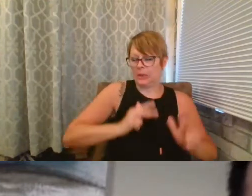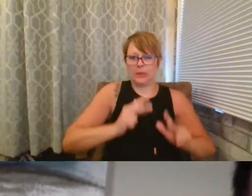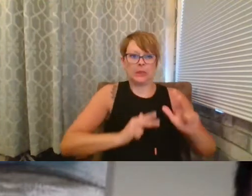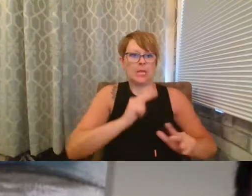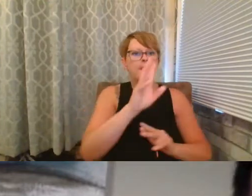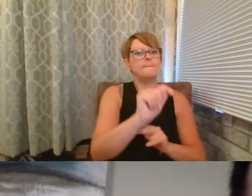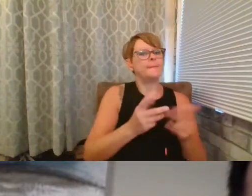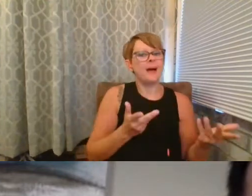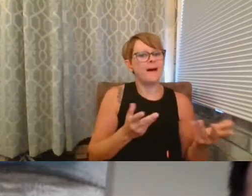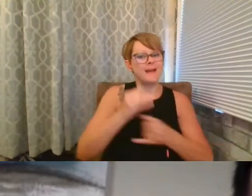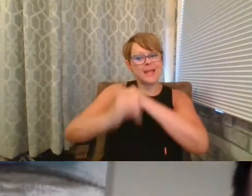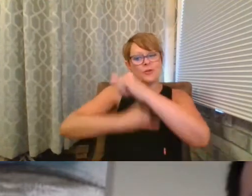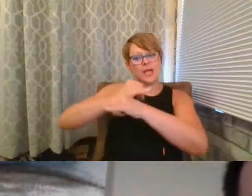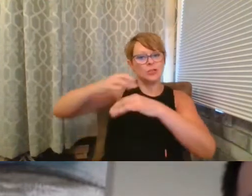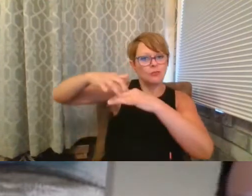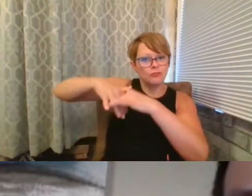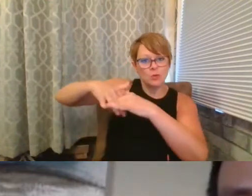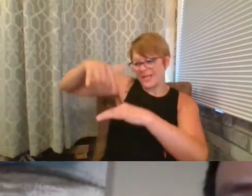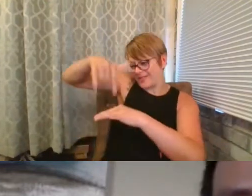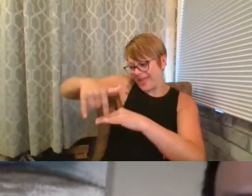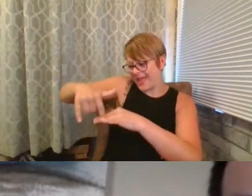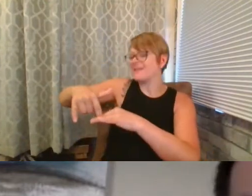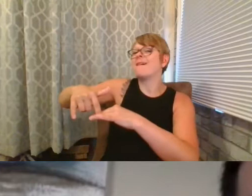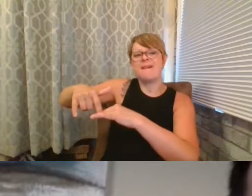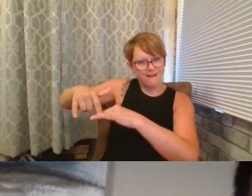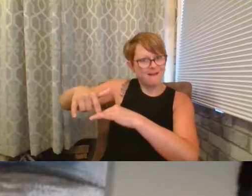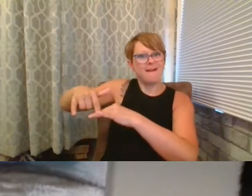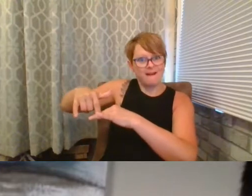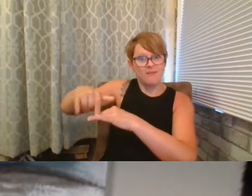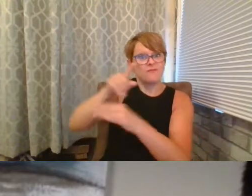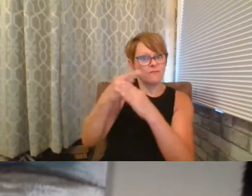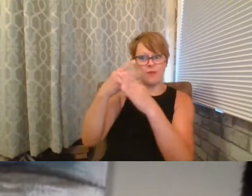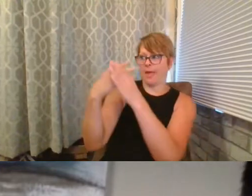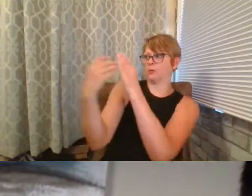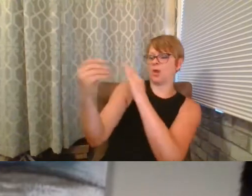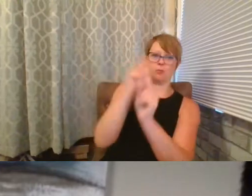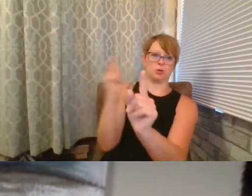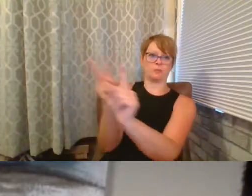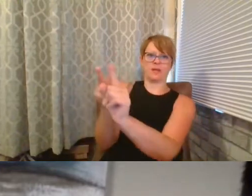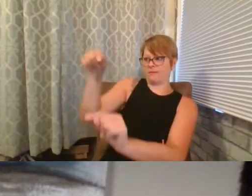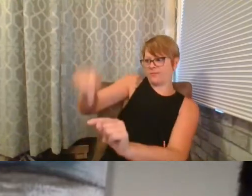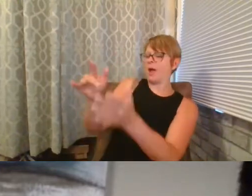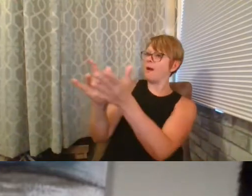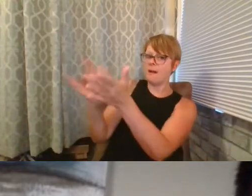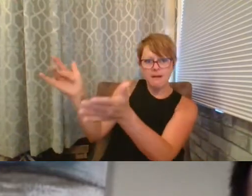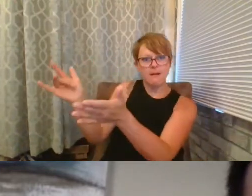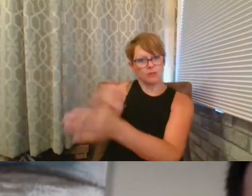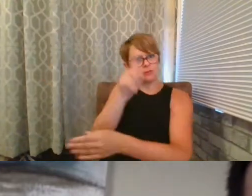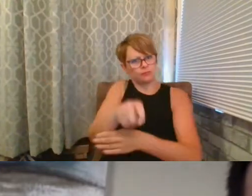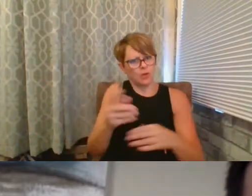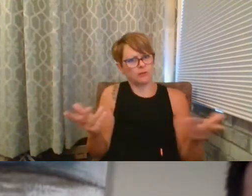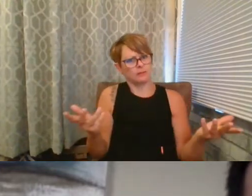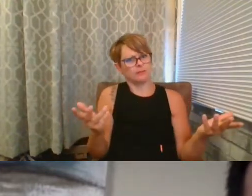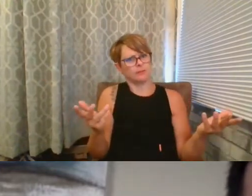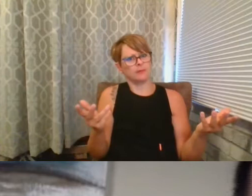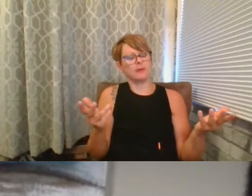international roots that we have, and we are able to seek perspective from outside of, this province. The other part as